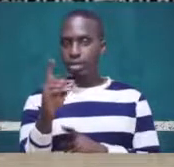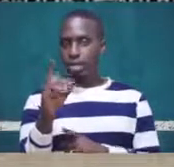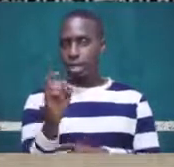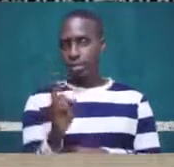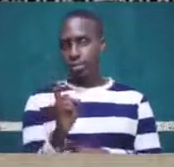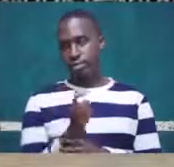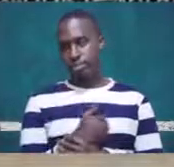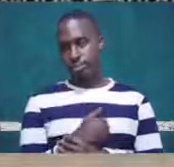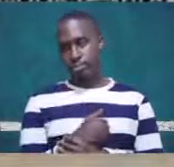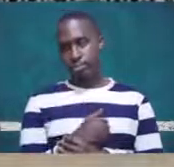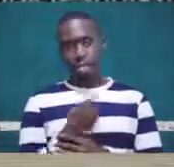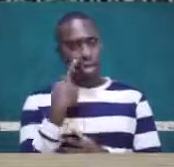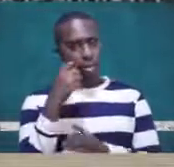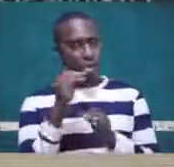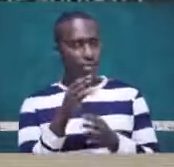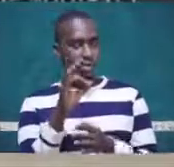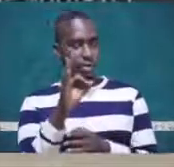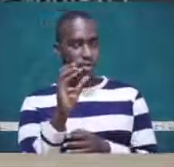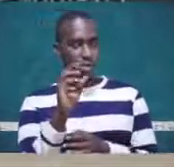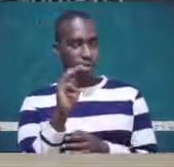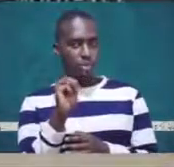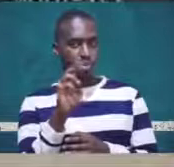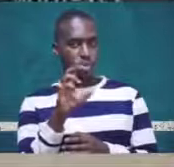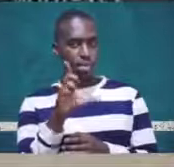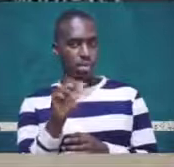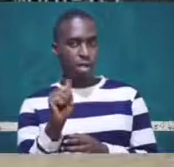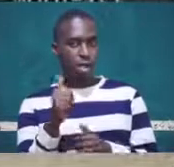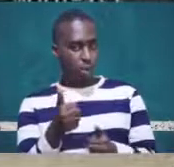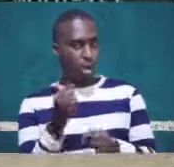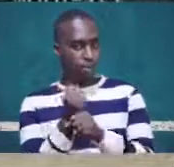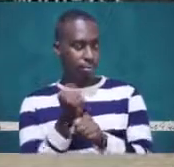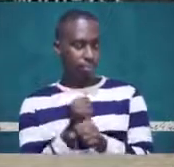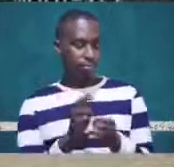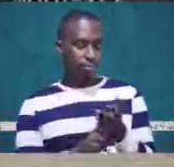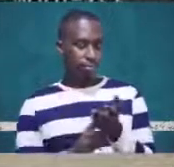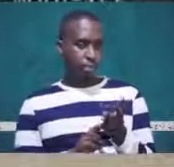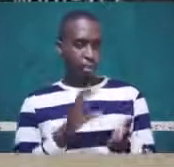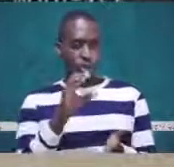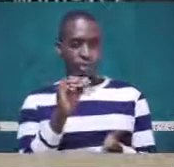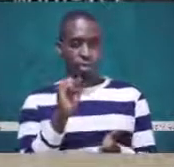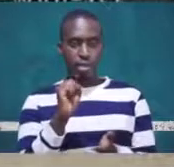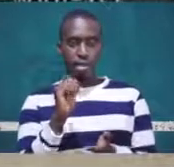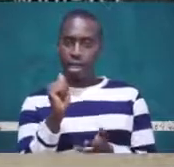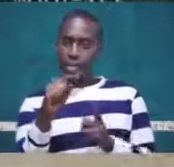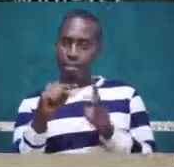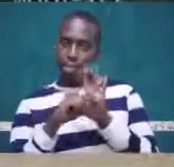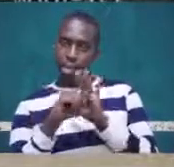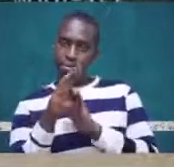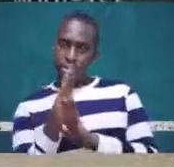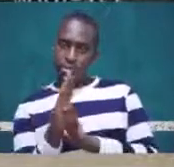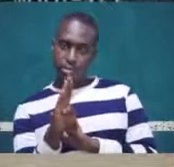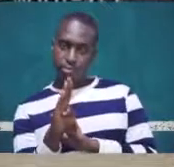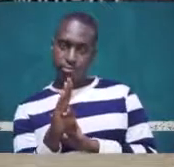dx. Verify if the formula is well applied. Cosine of a minus b, 5x